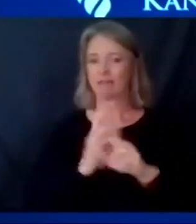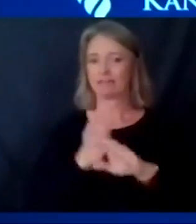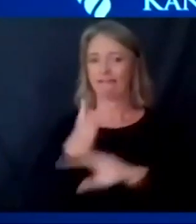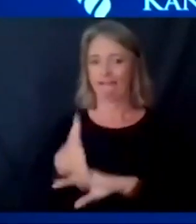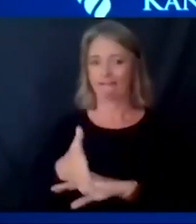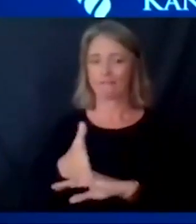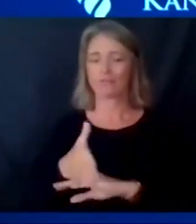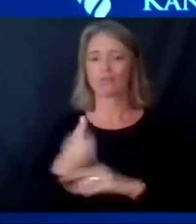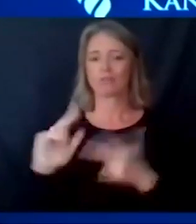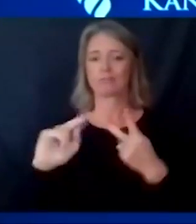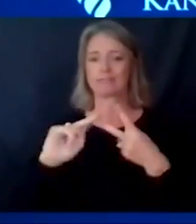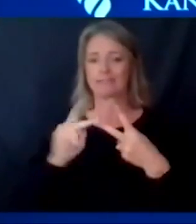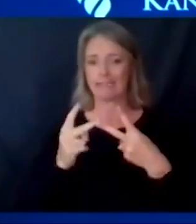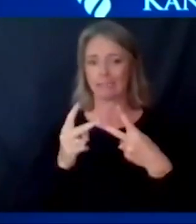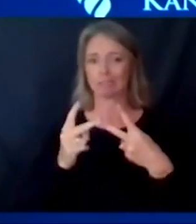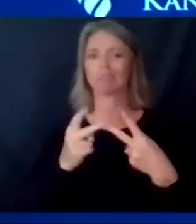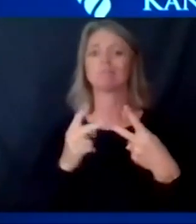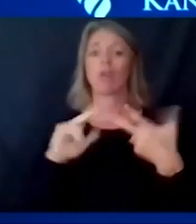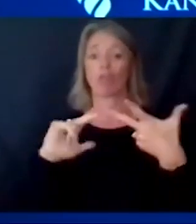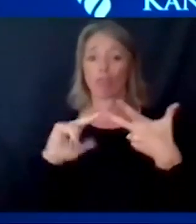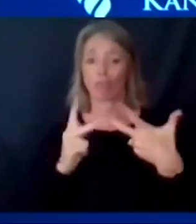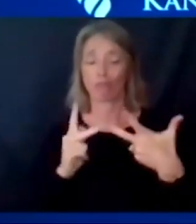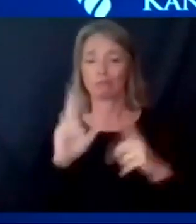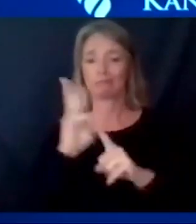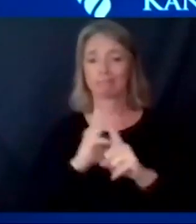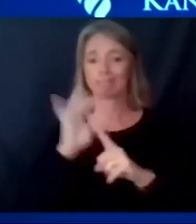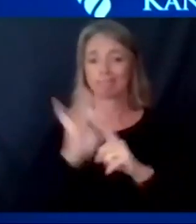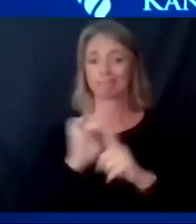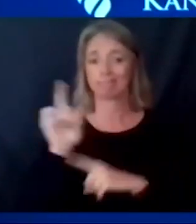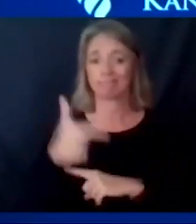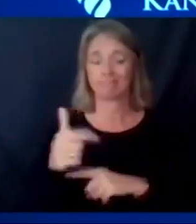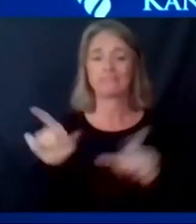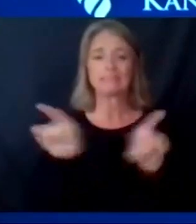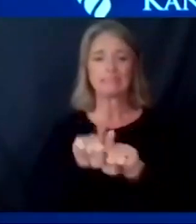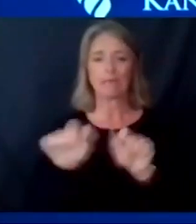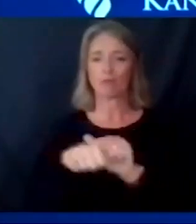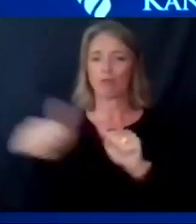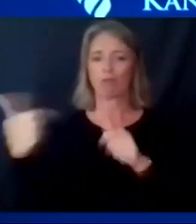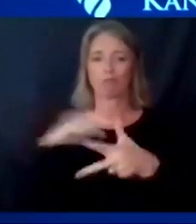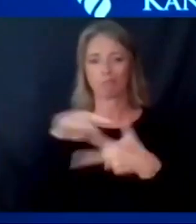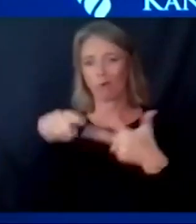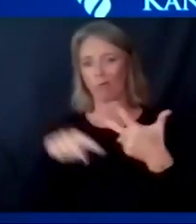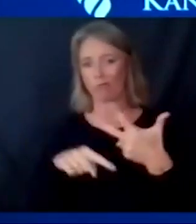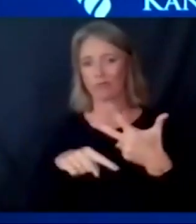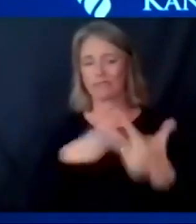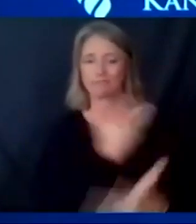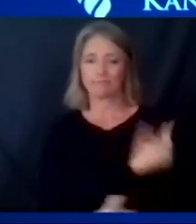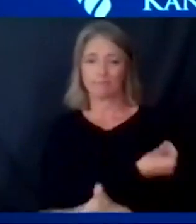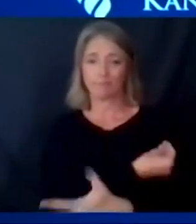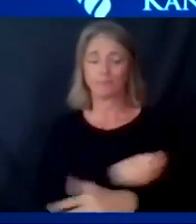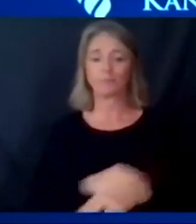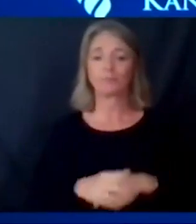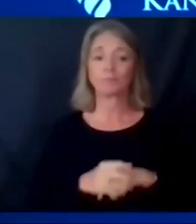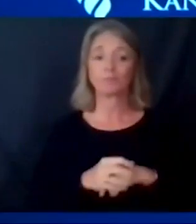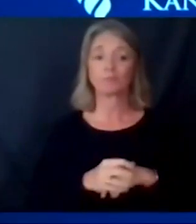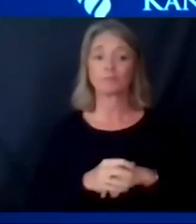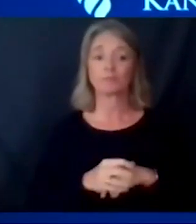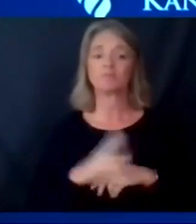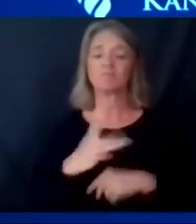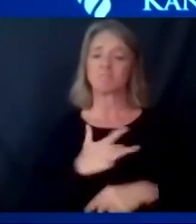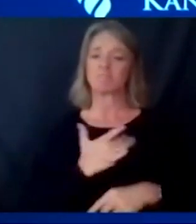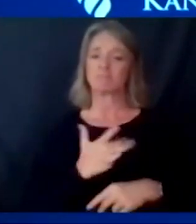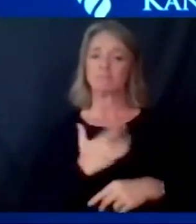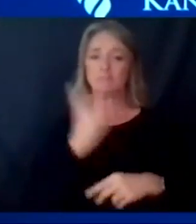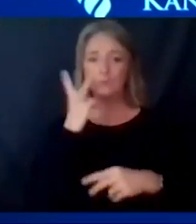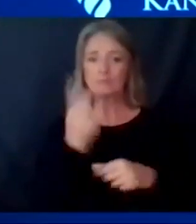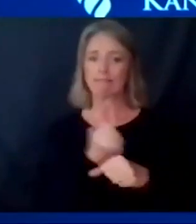have. And that's probably what we're going to do. And I bet we're going to settle into an annual pattern of booster shots. We won't